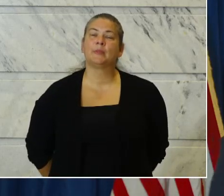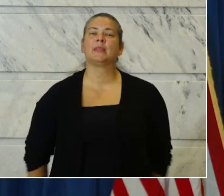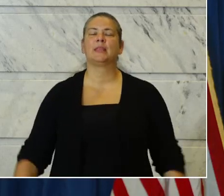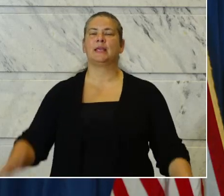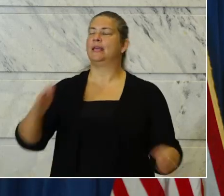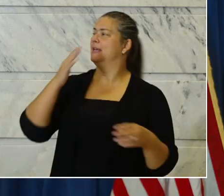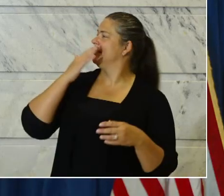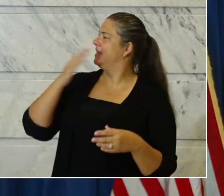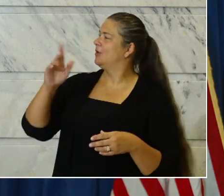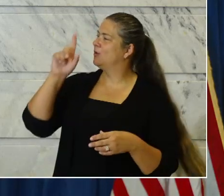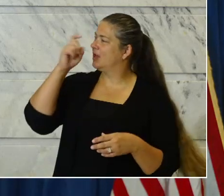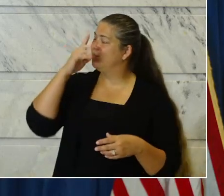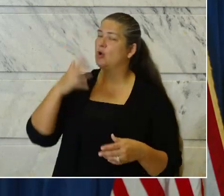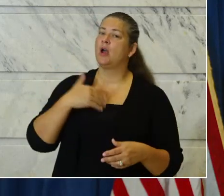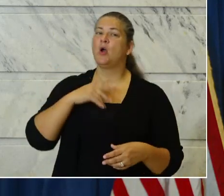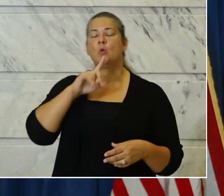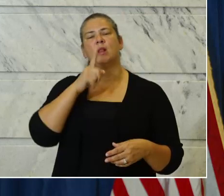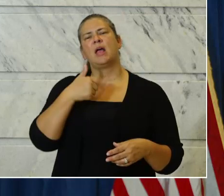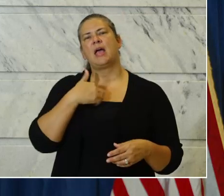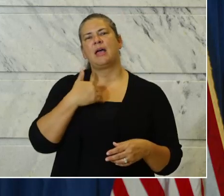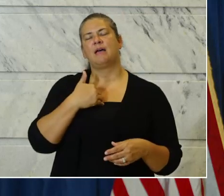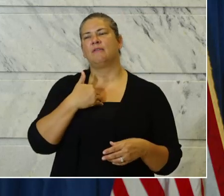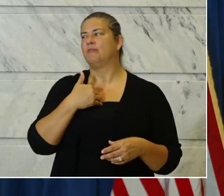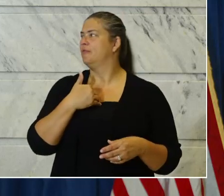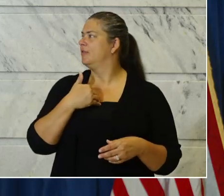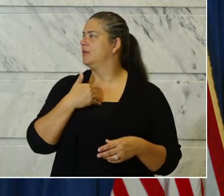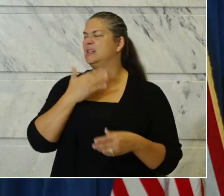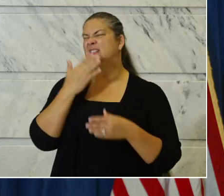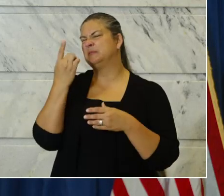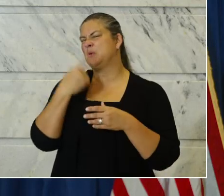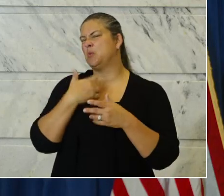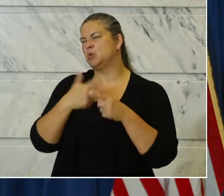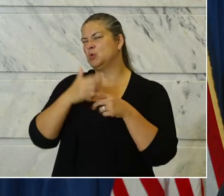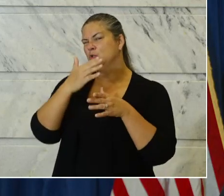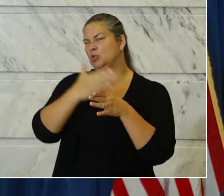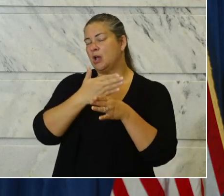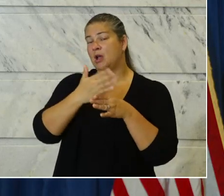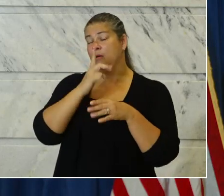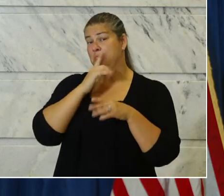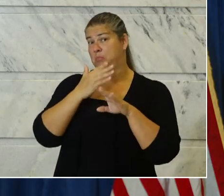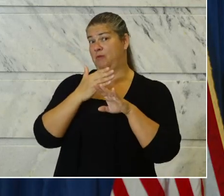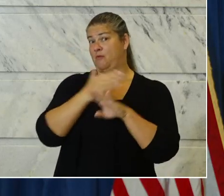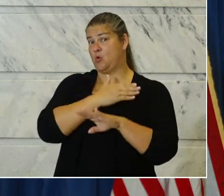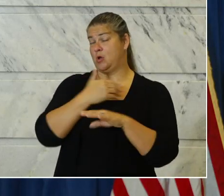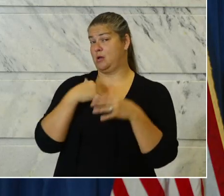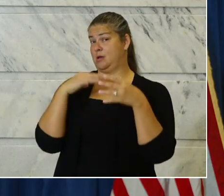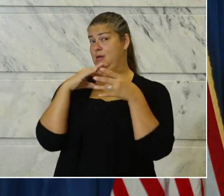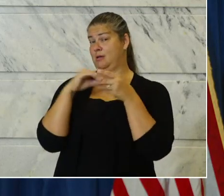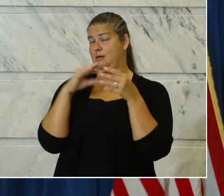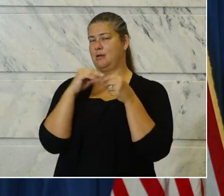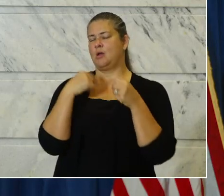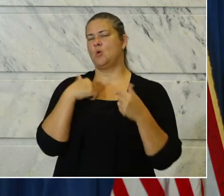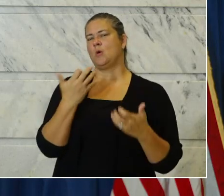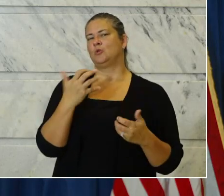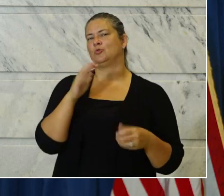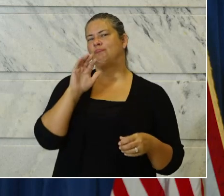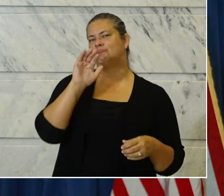Thank you, Governor. I do have about 4 things I'm going to share, but before I share those things, just a little shout